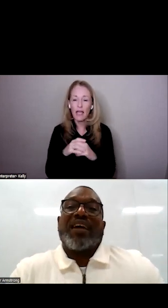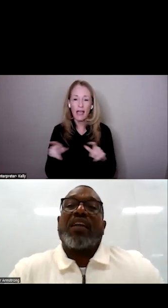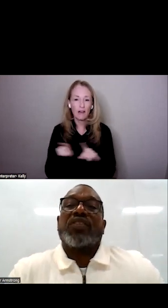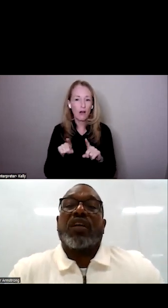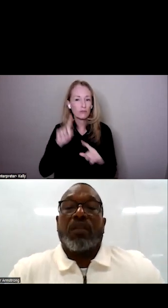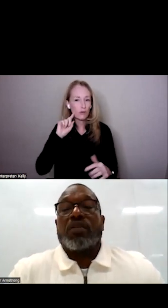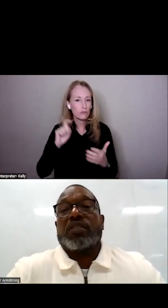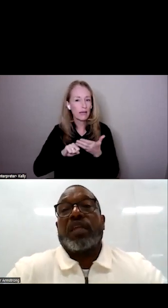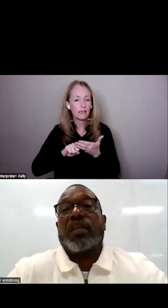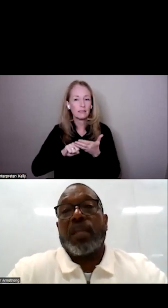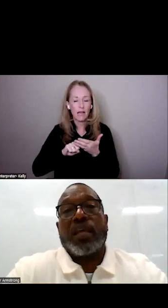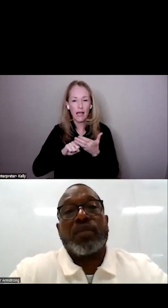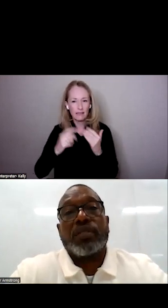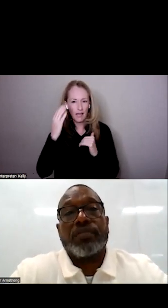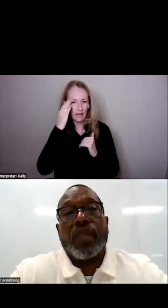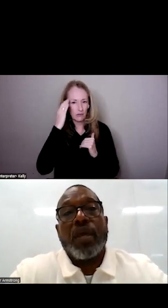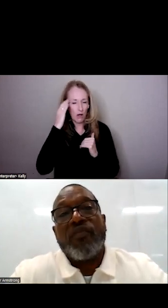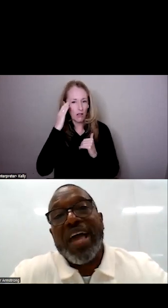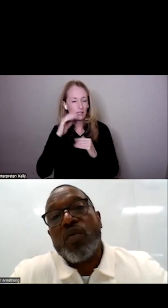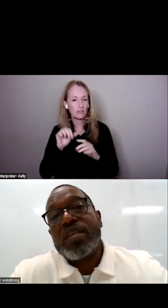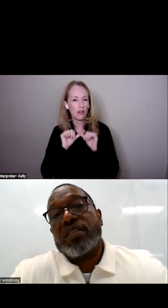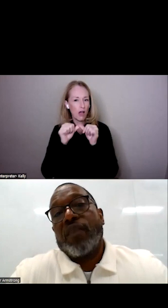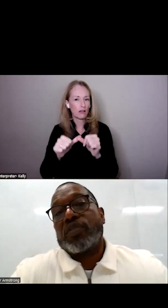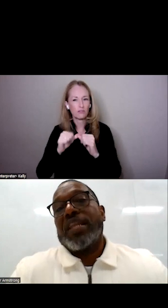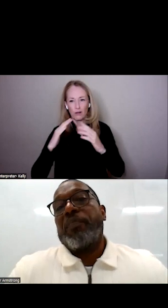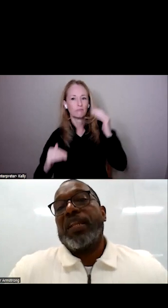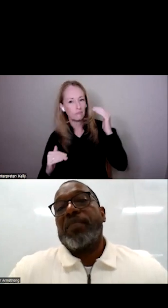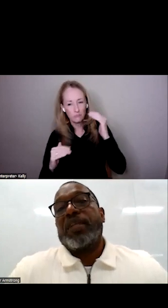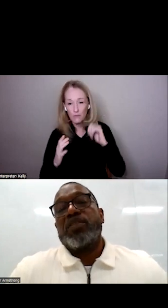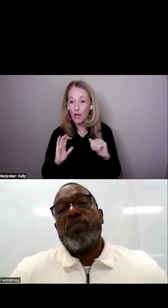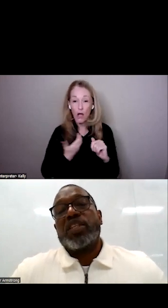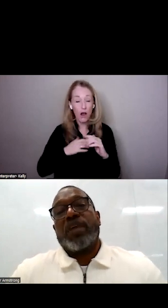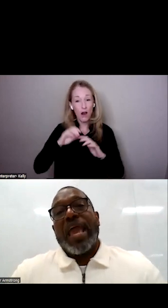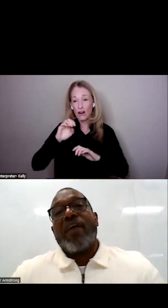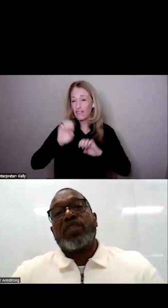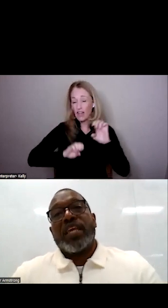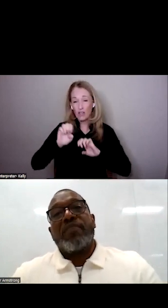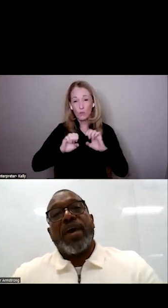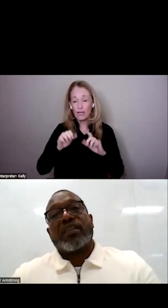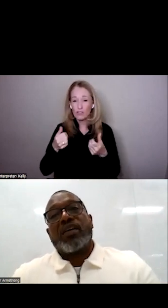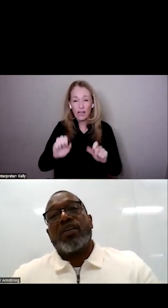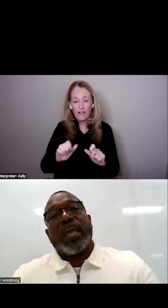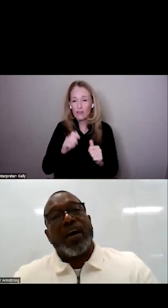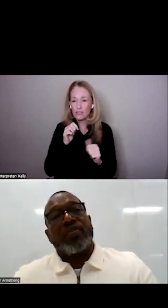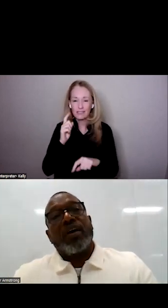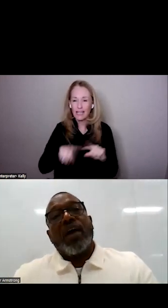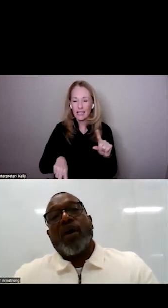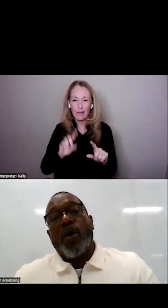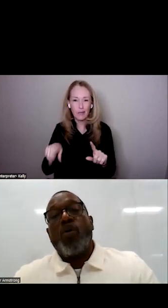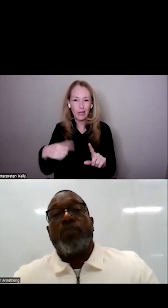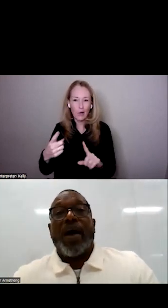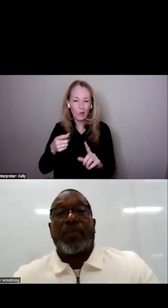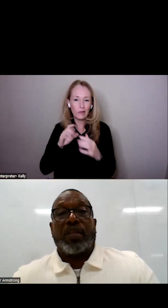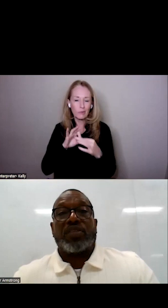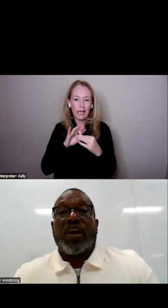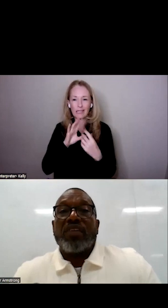and acknowledging longstanding inequities. Our evaluation efforts cannot be limited to measuring average impact on the health of a